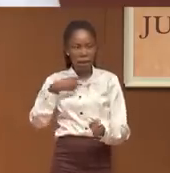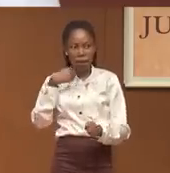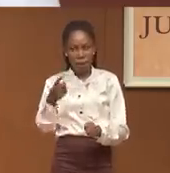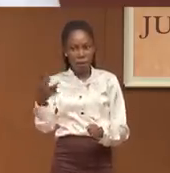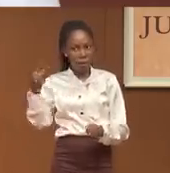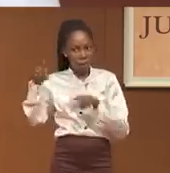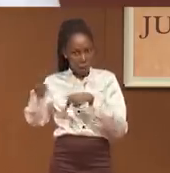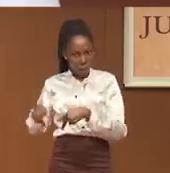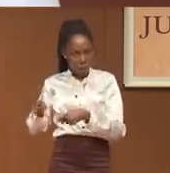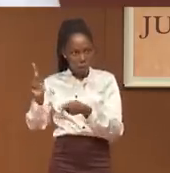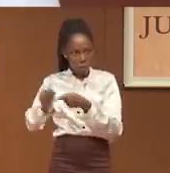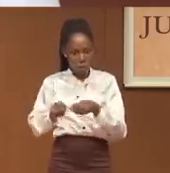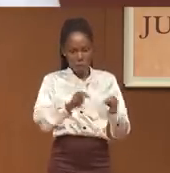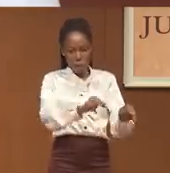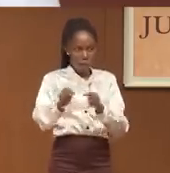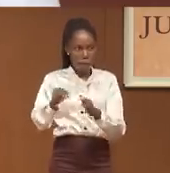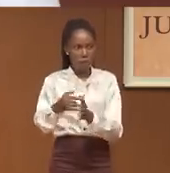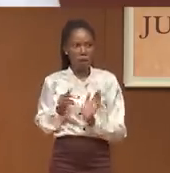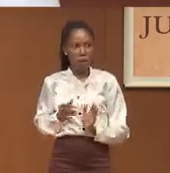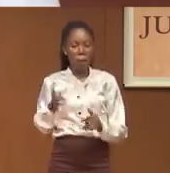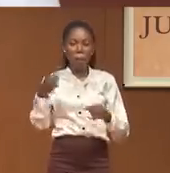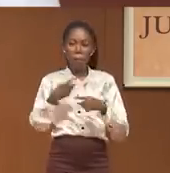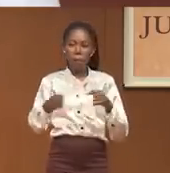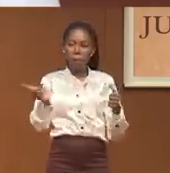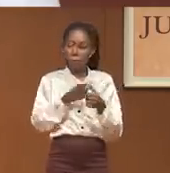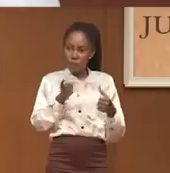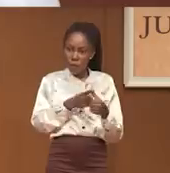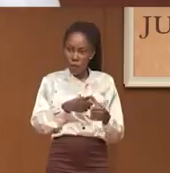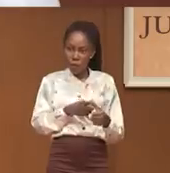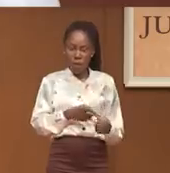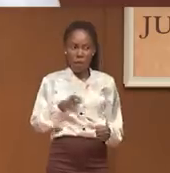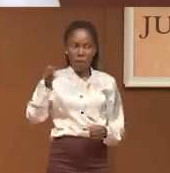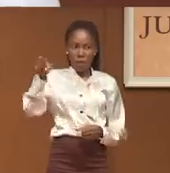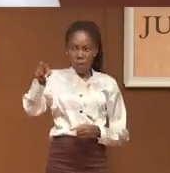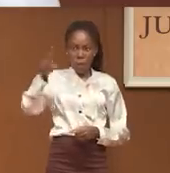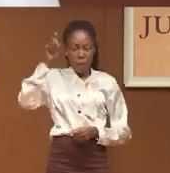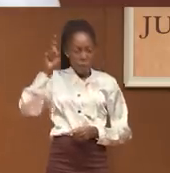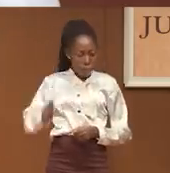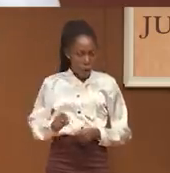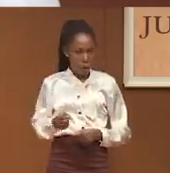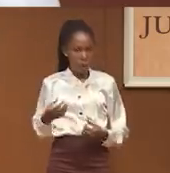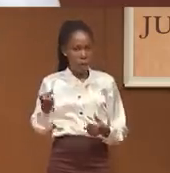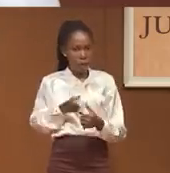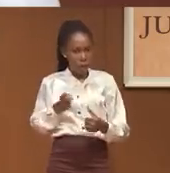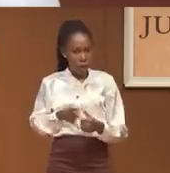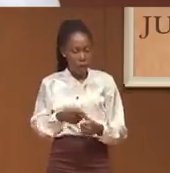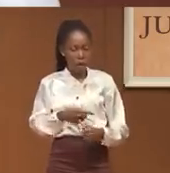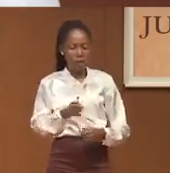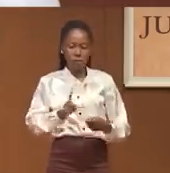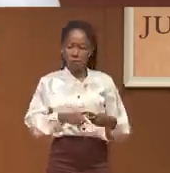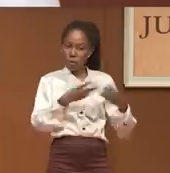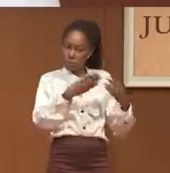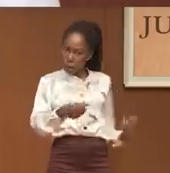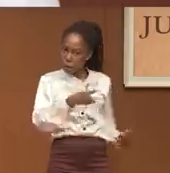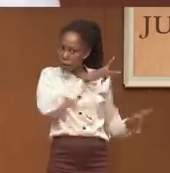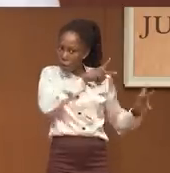will ask him, but you have to come and do the needful first, because that is the custom. Once that